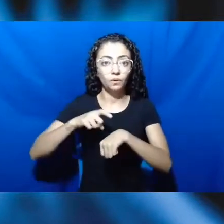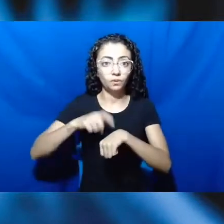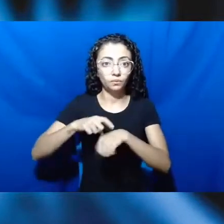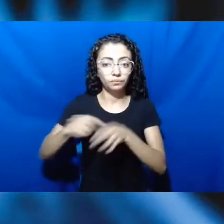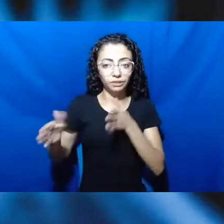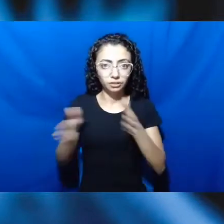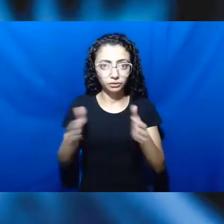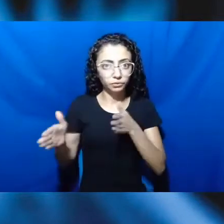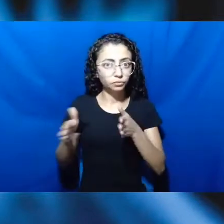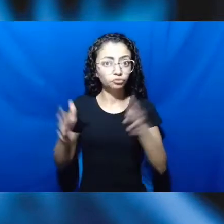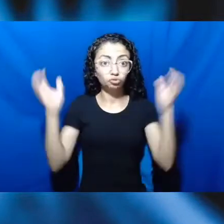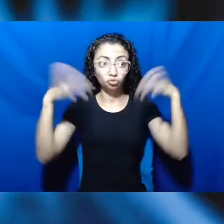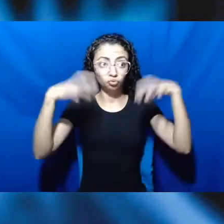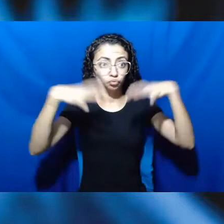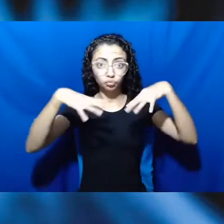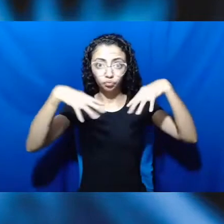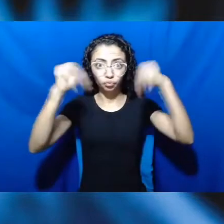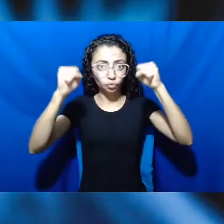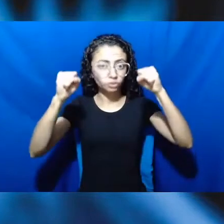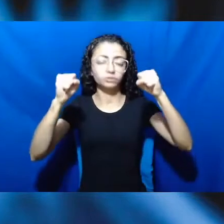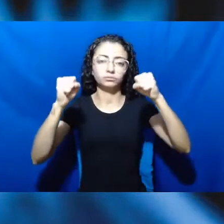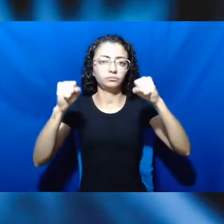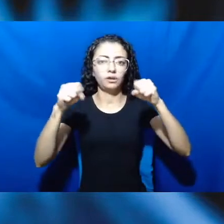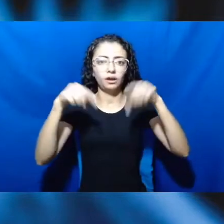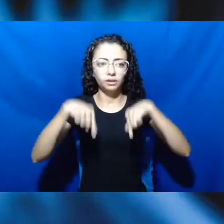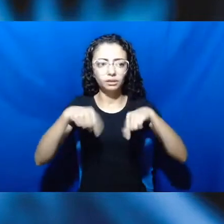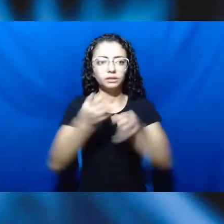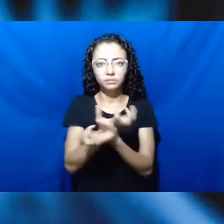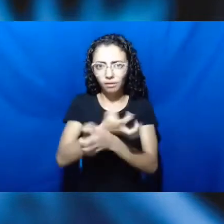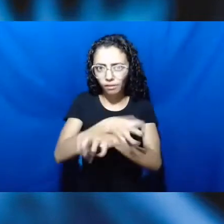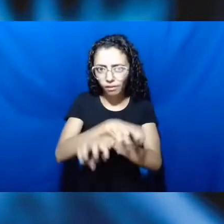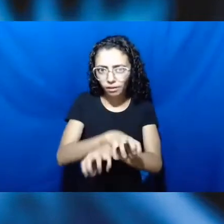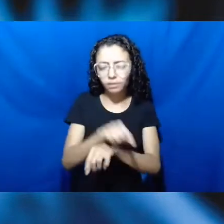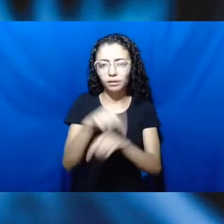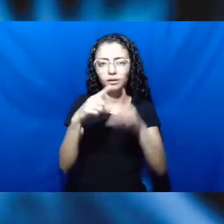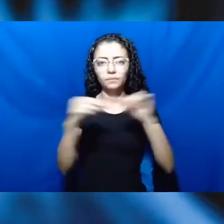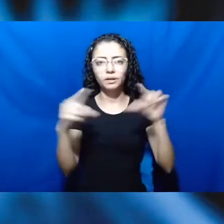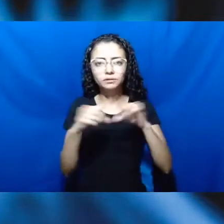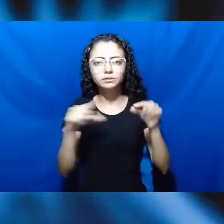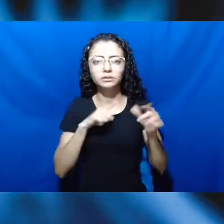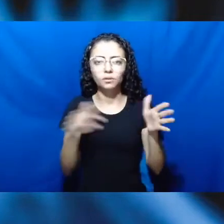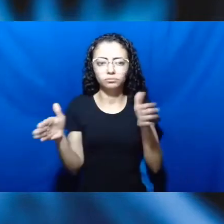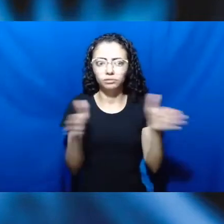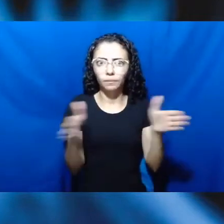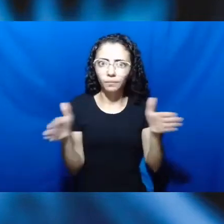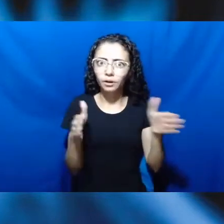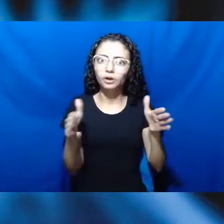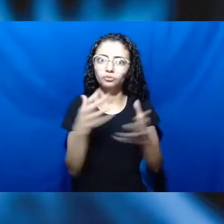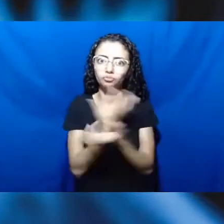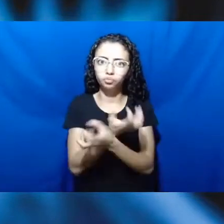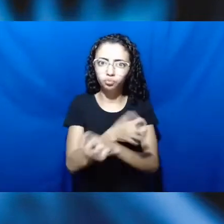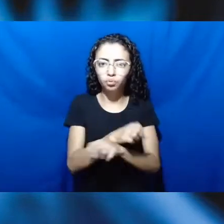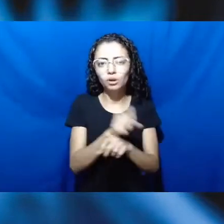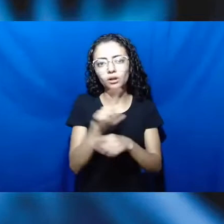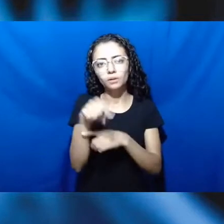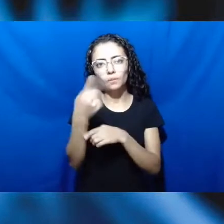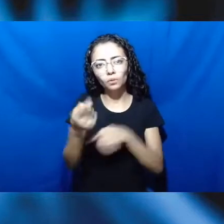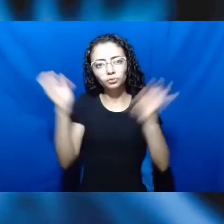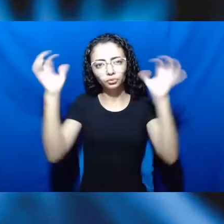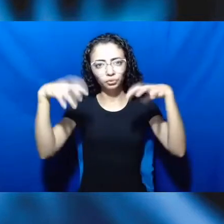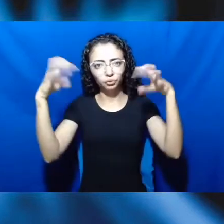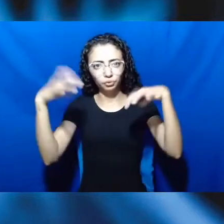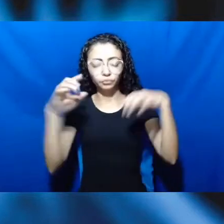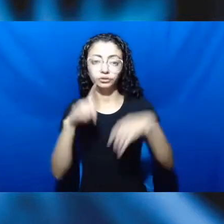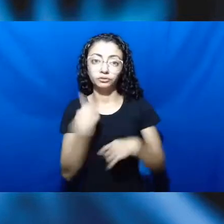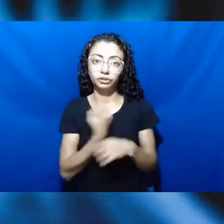chuvosa, né? Na época da seca aqui em Brasília, que dura um tempão e depois tem um tempão de chuva, então a gente programou de